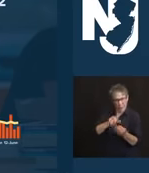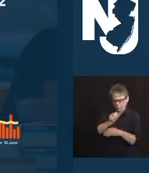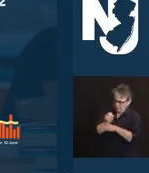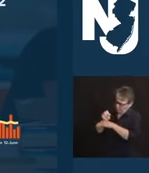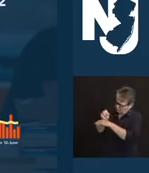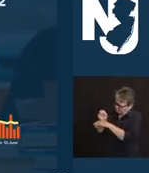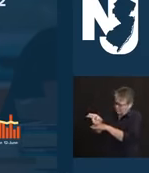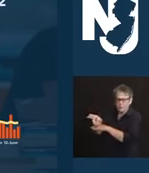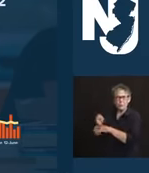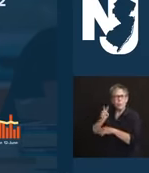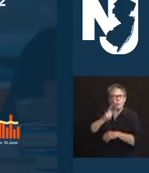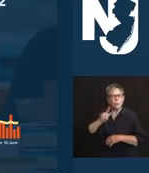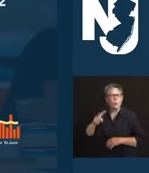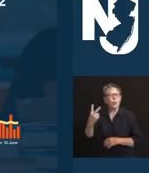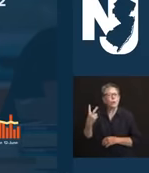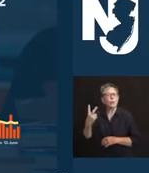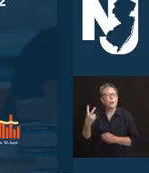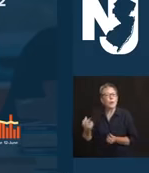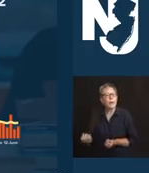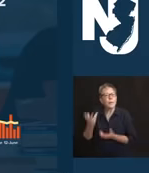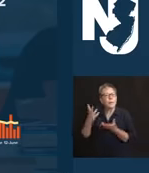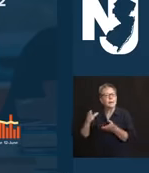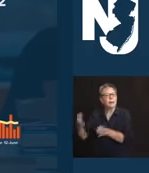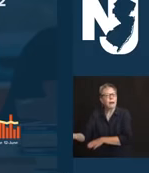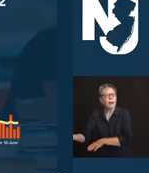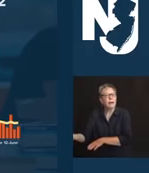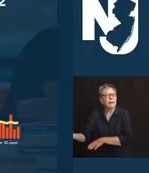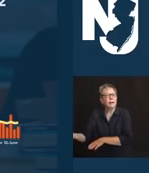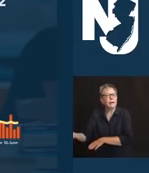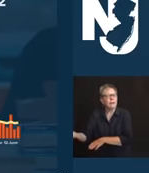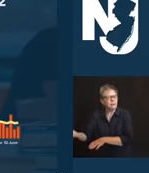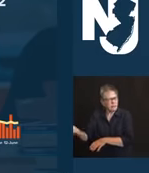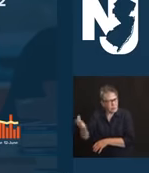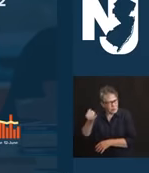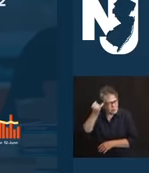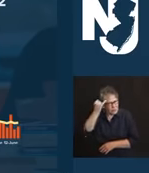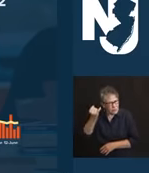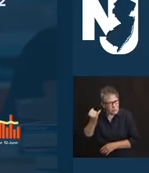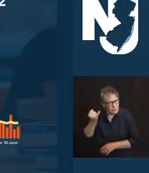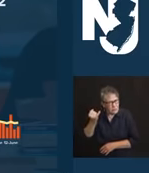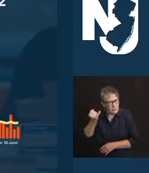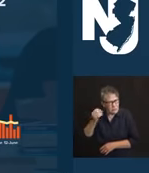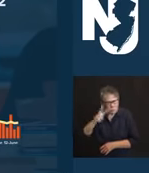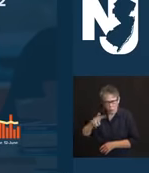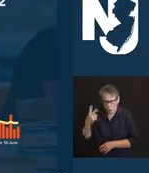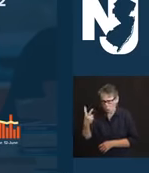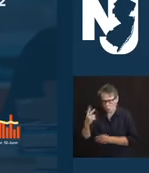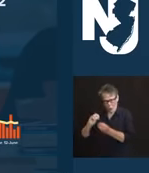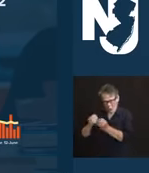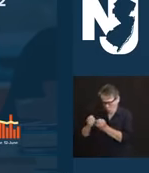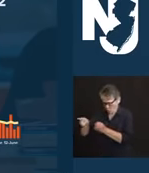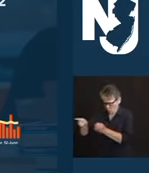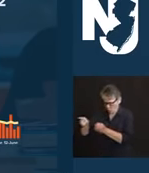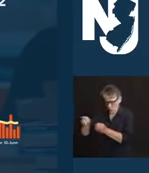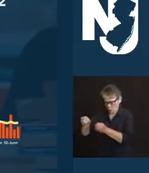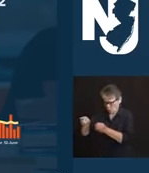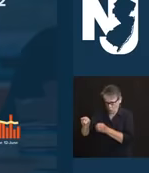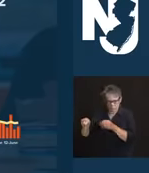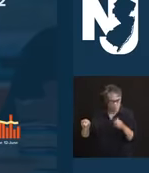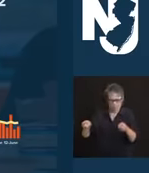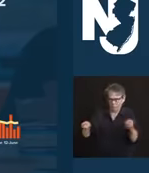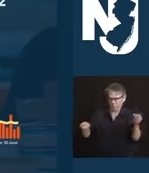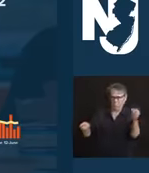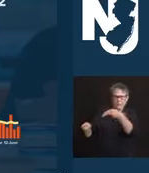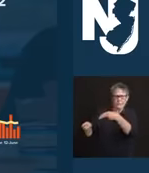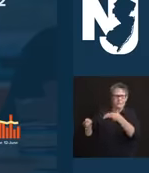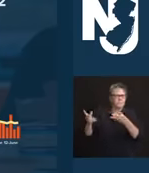Extraordinary. Let's remember 3 more members of our New Jersey family who we have lost. We begin today